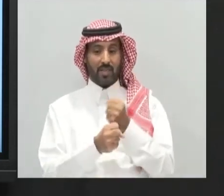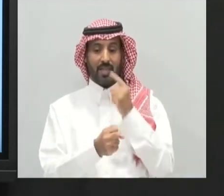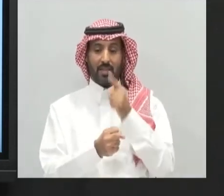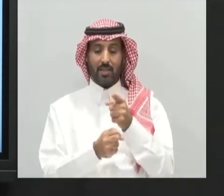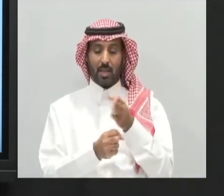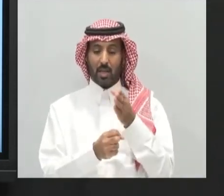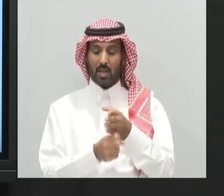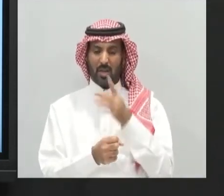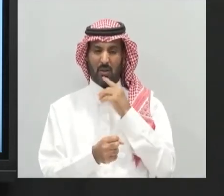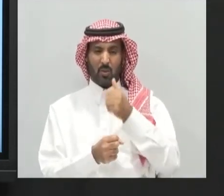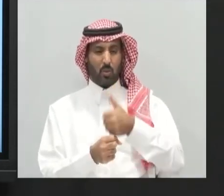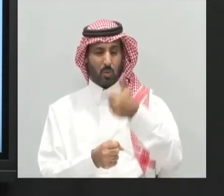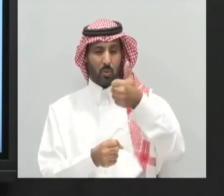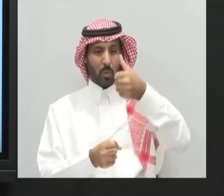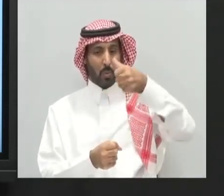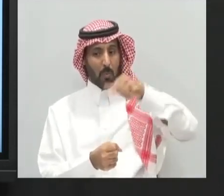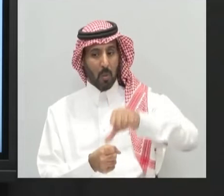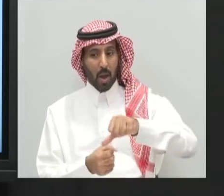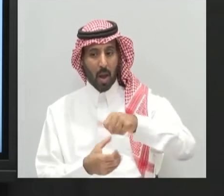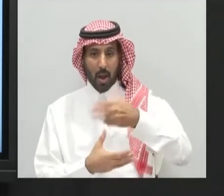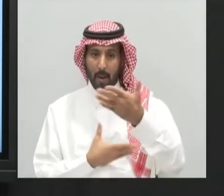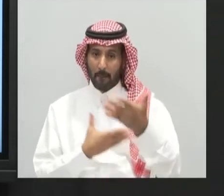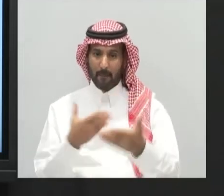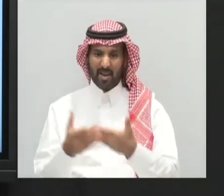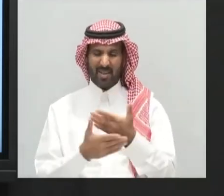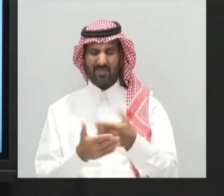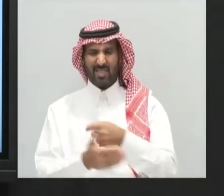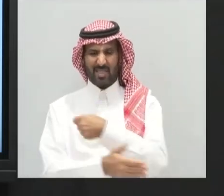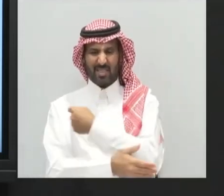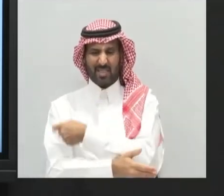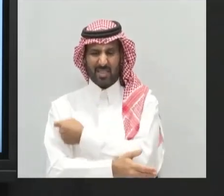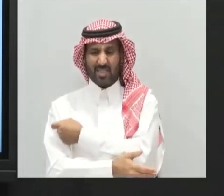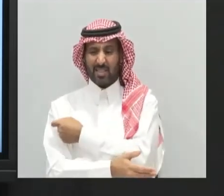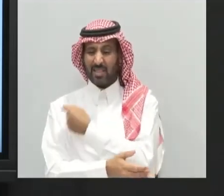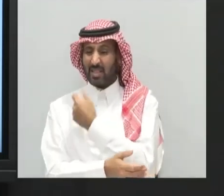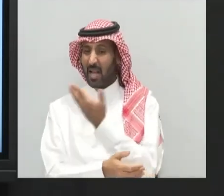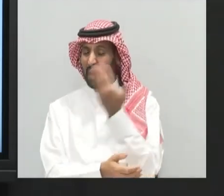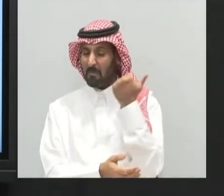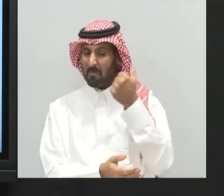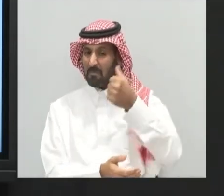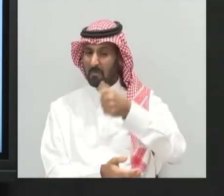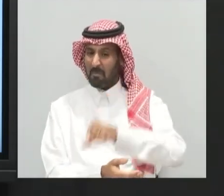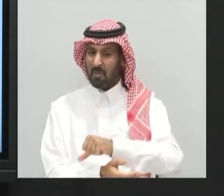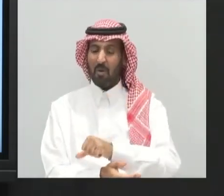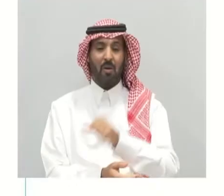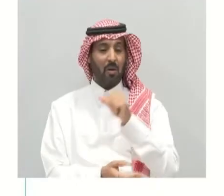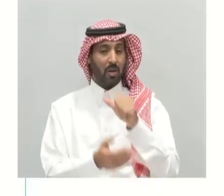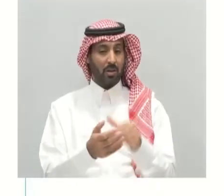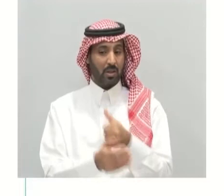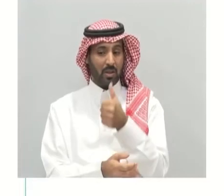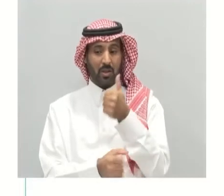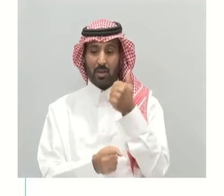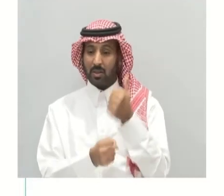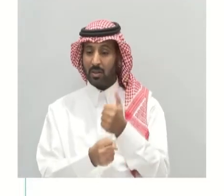used in the good things or the verbs that you use in the bad things. So in the good things, for example, verbs